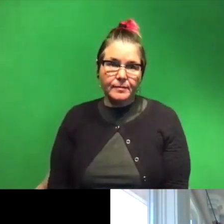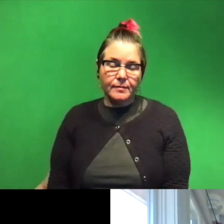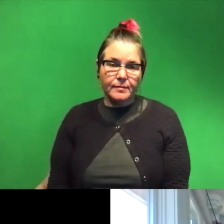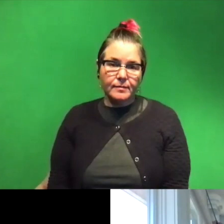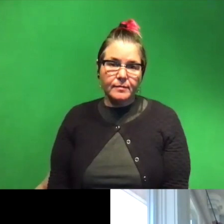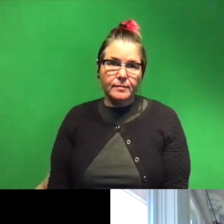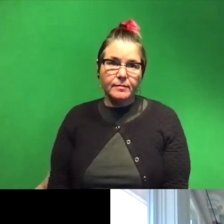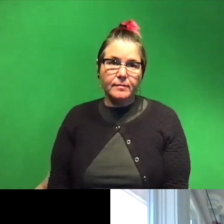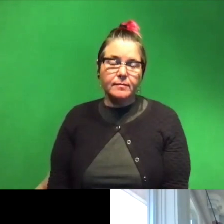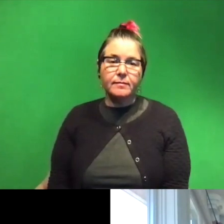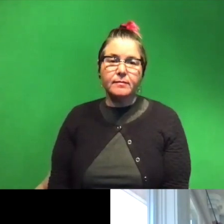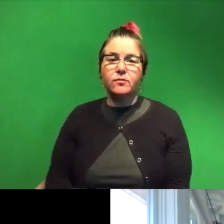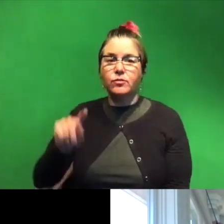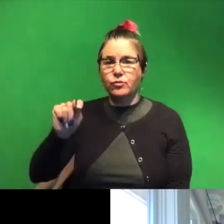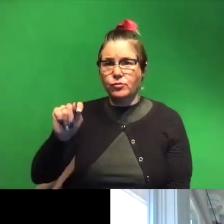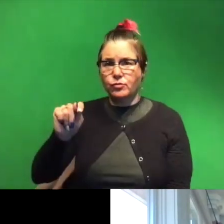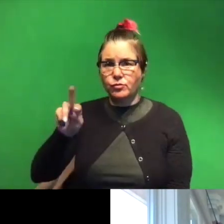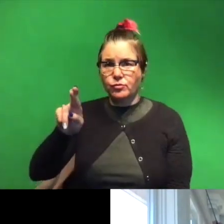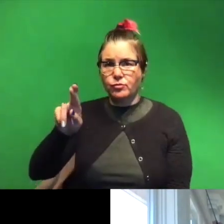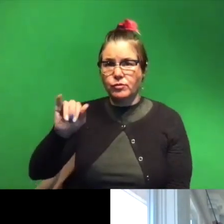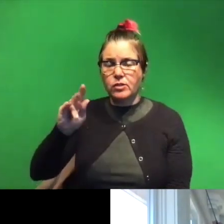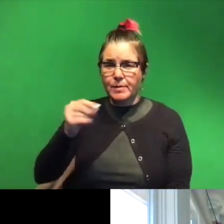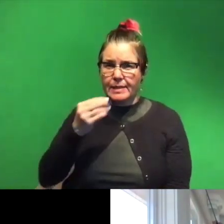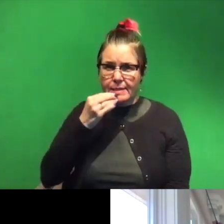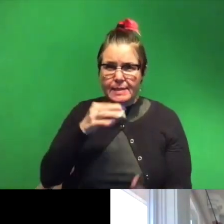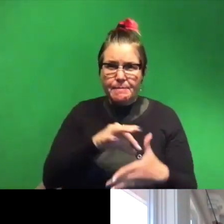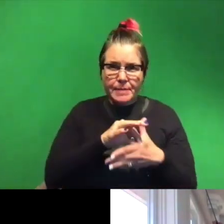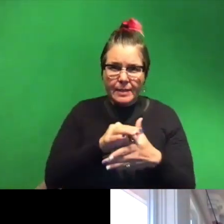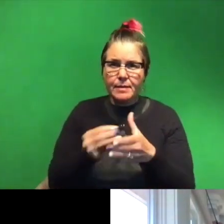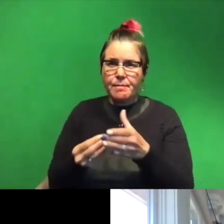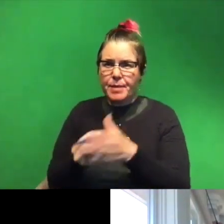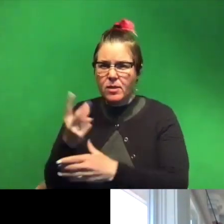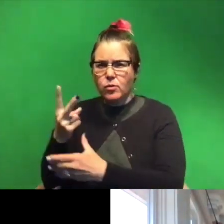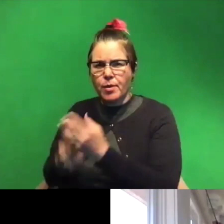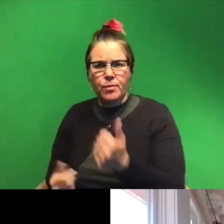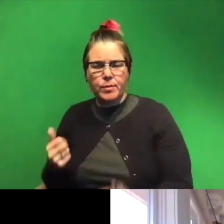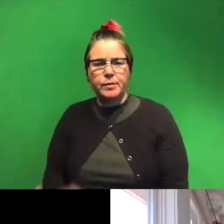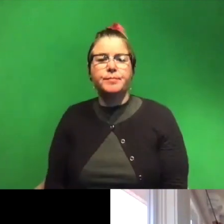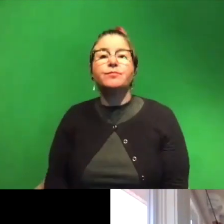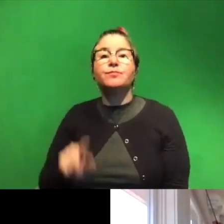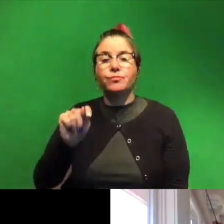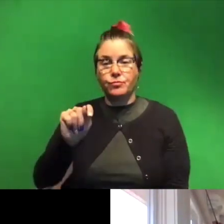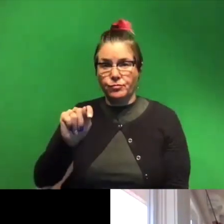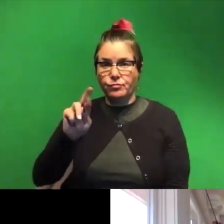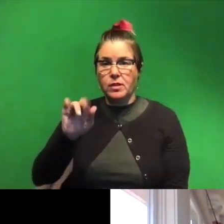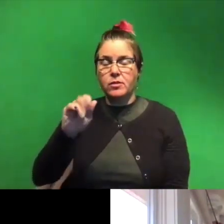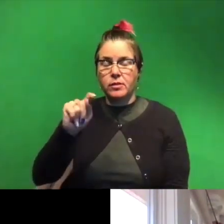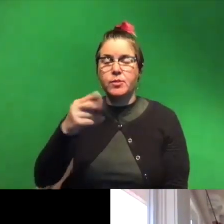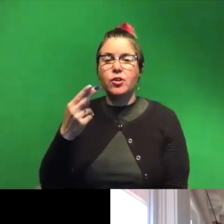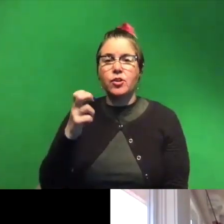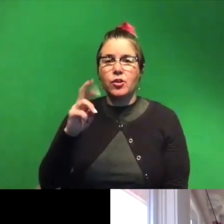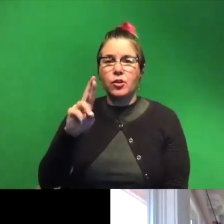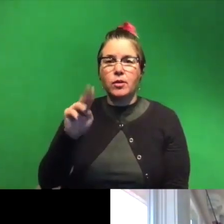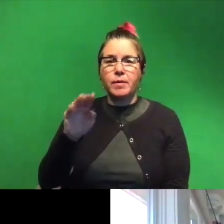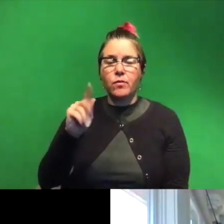Are Triceratops carnivores, herbivores, or omnivores? So Triceratops are herbivores.